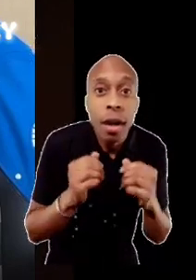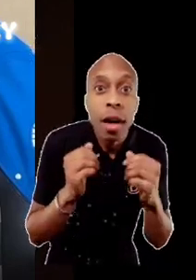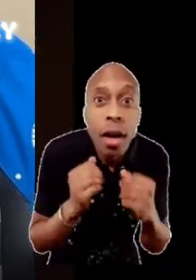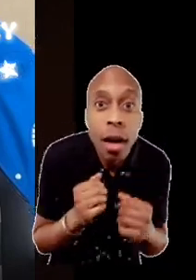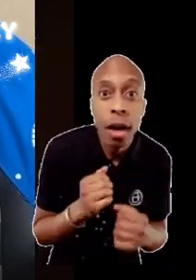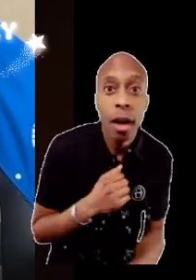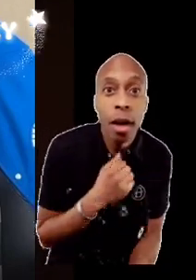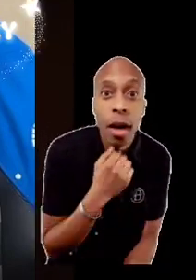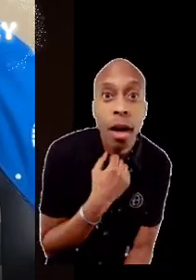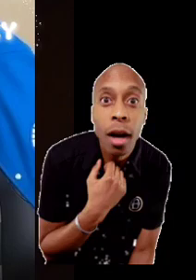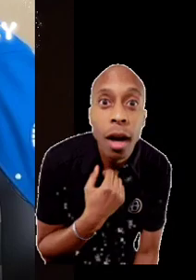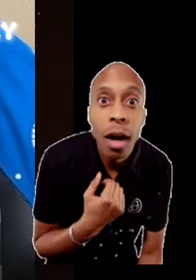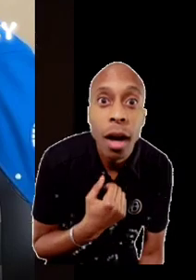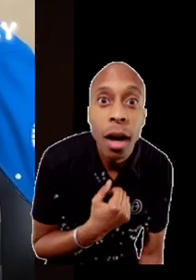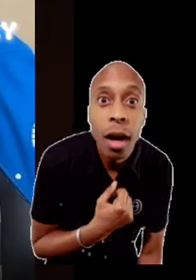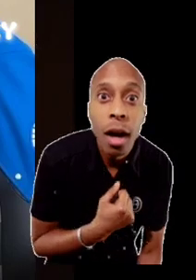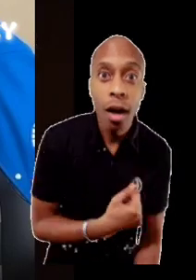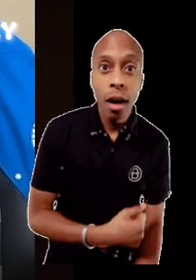I feel it was messy.